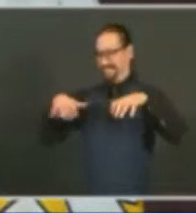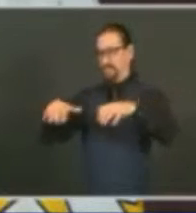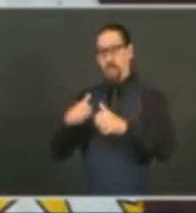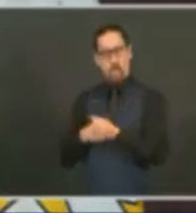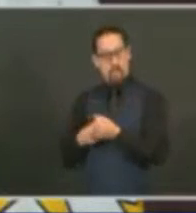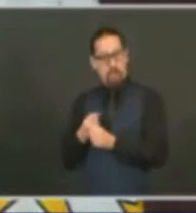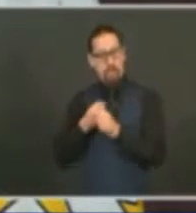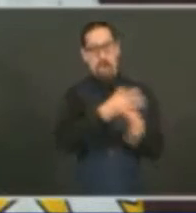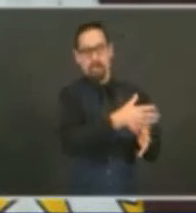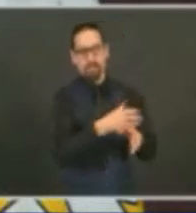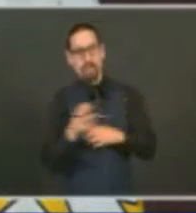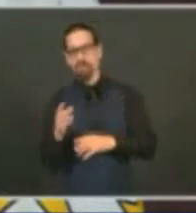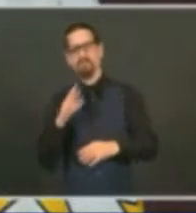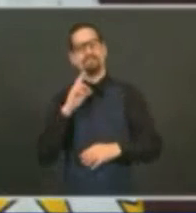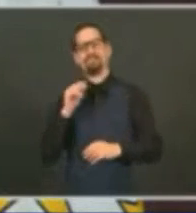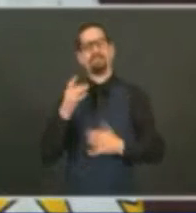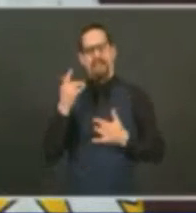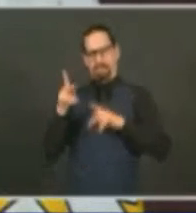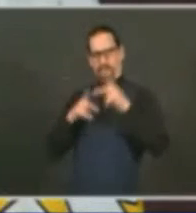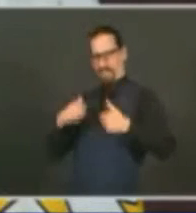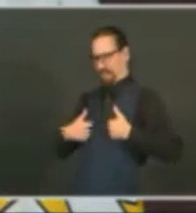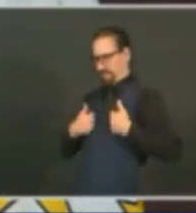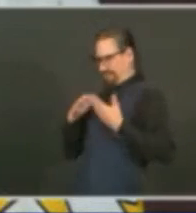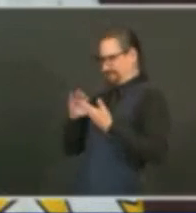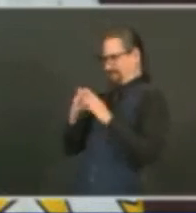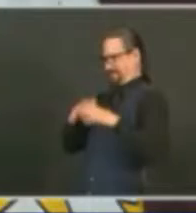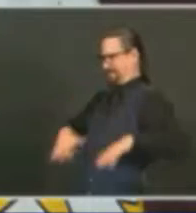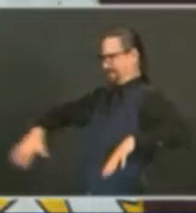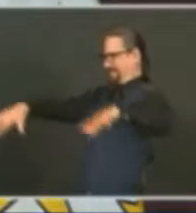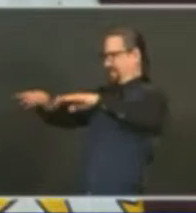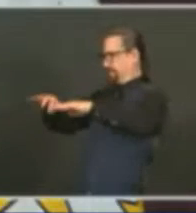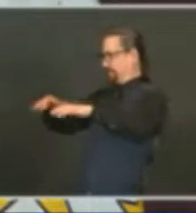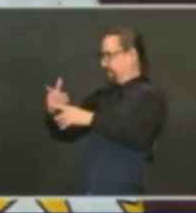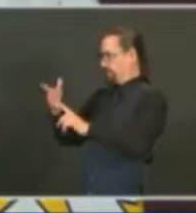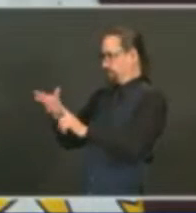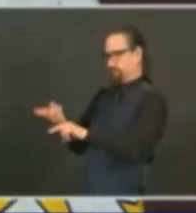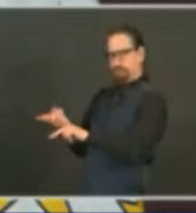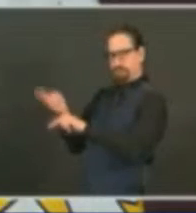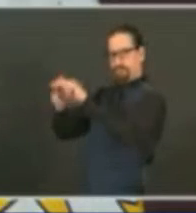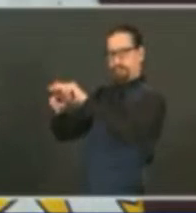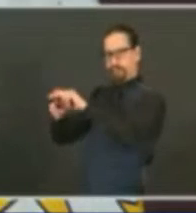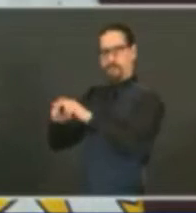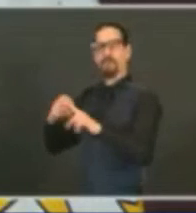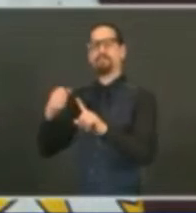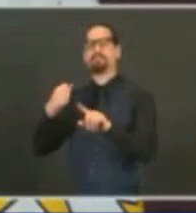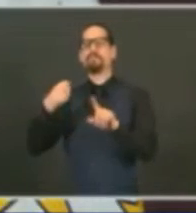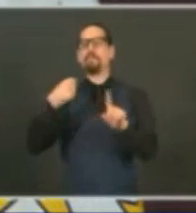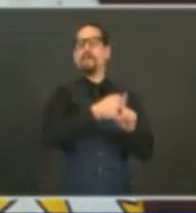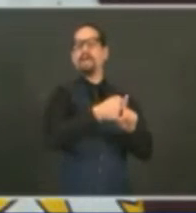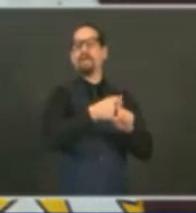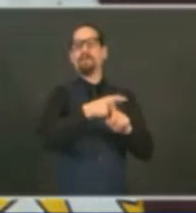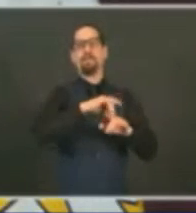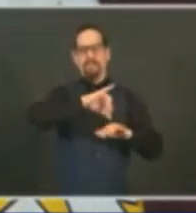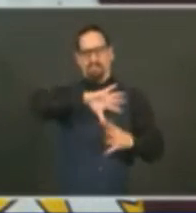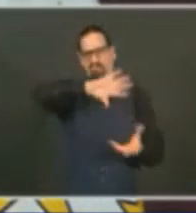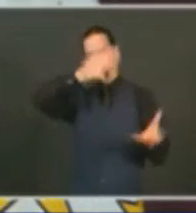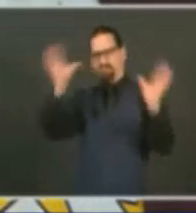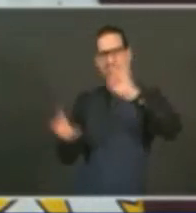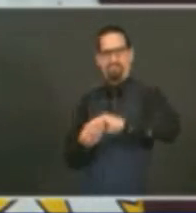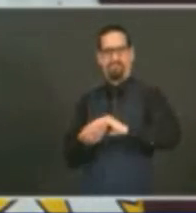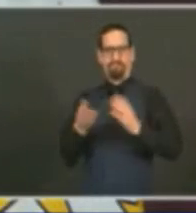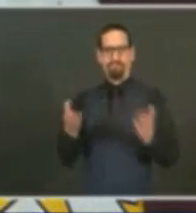the increase in community spread. That's the overall landscape that we have. There was an article this morning